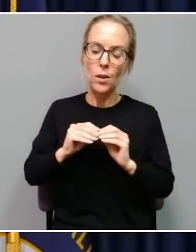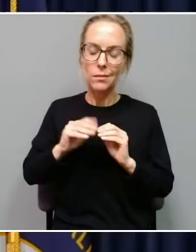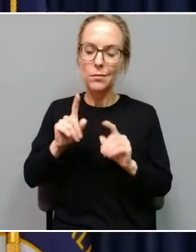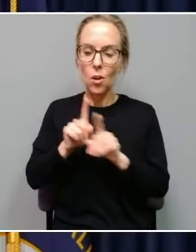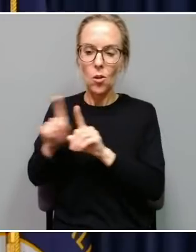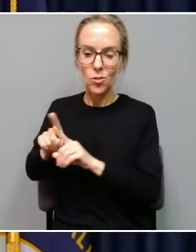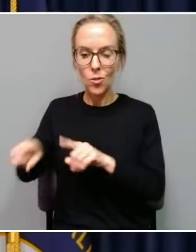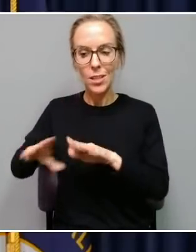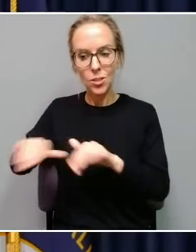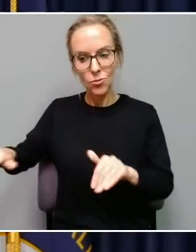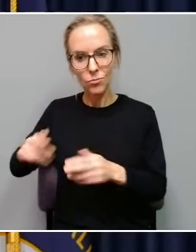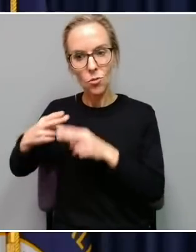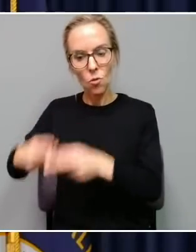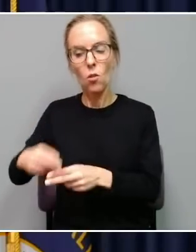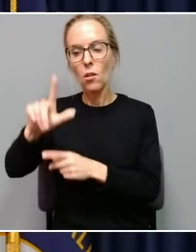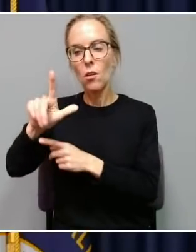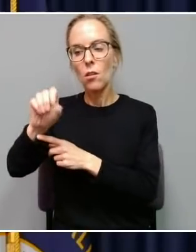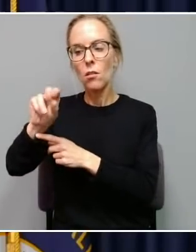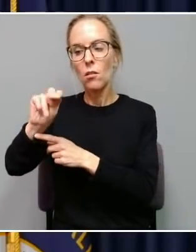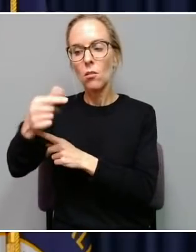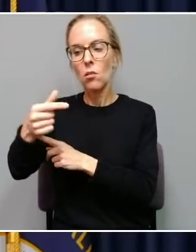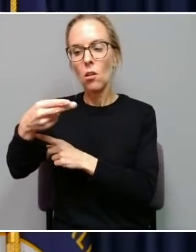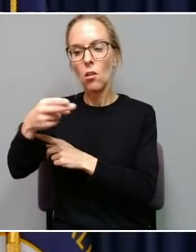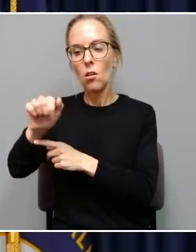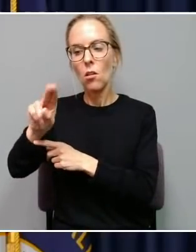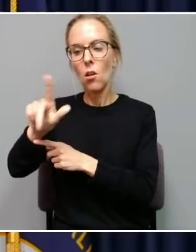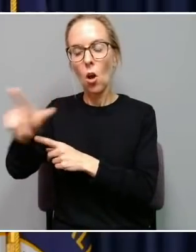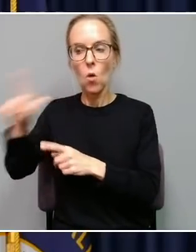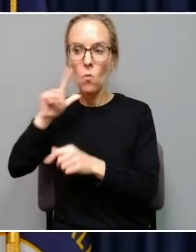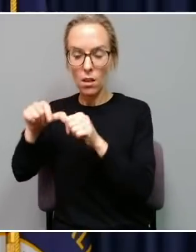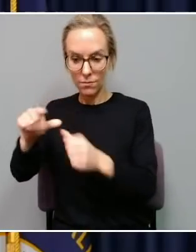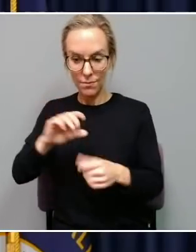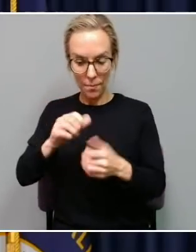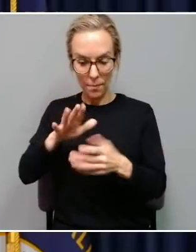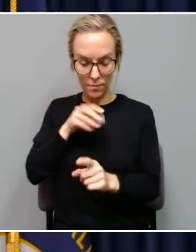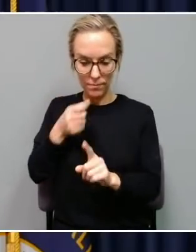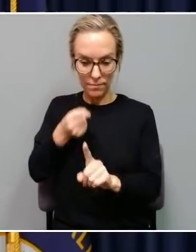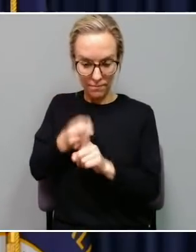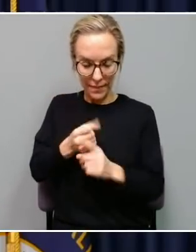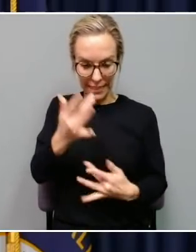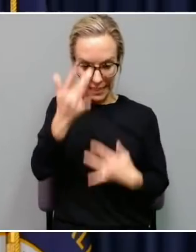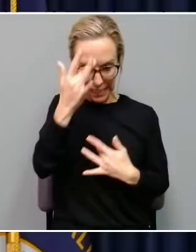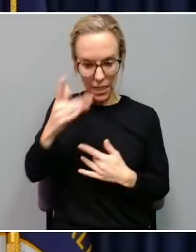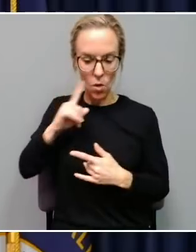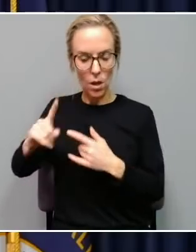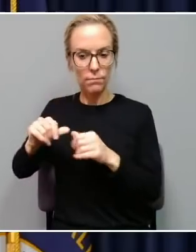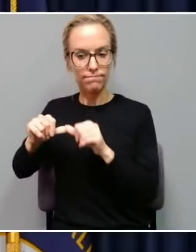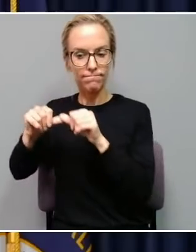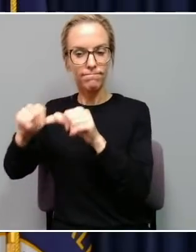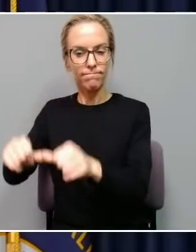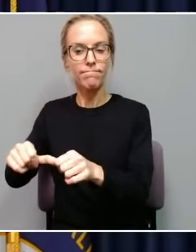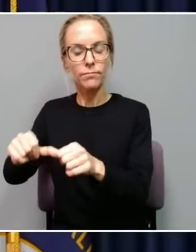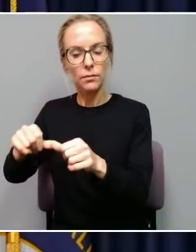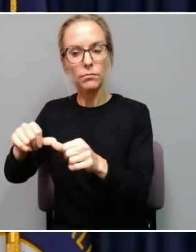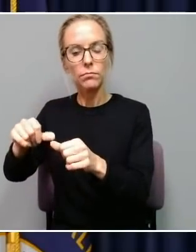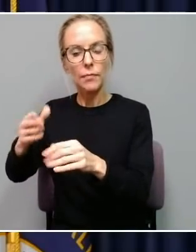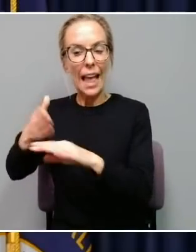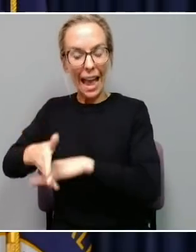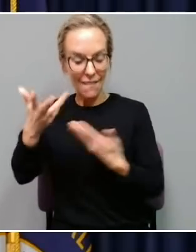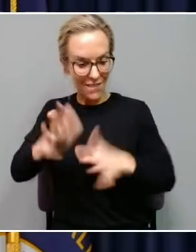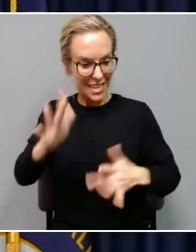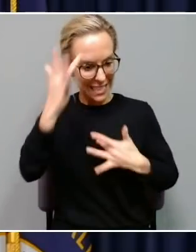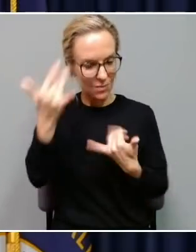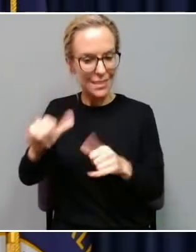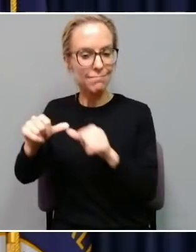kiddos, myocarditis if more kids get it, even if it just affects a certain percentage. But just look at